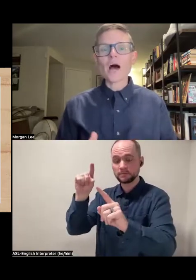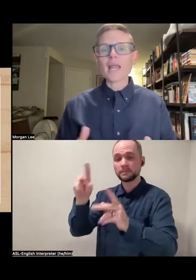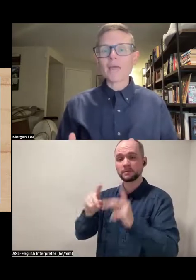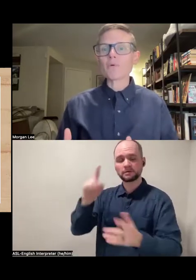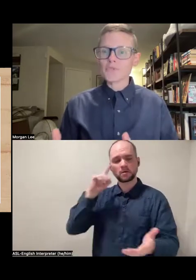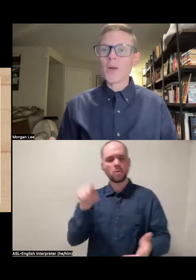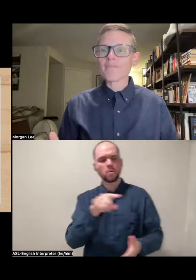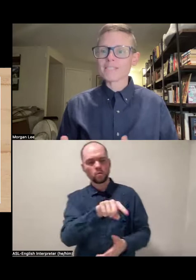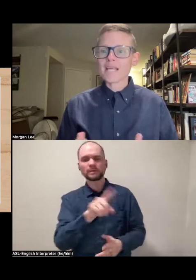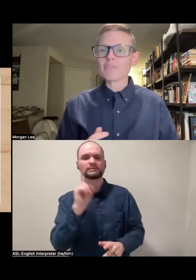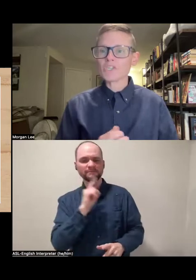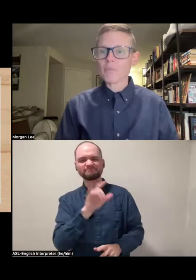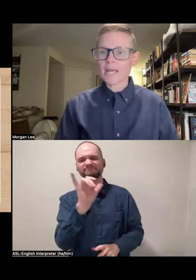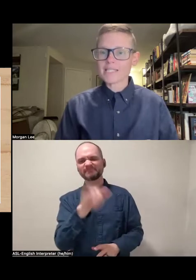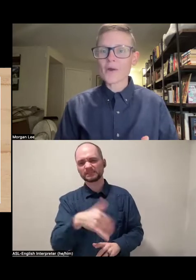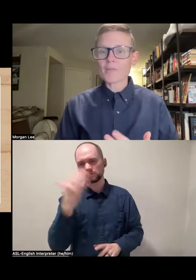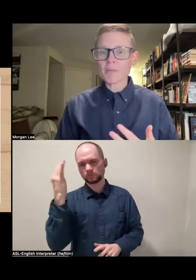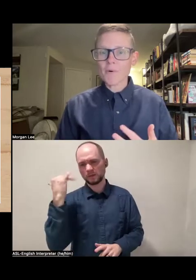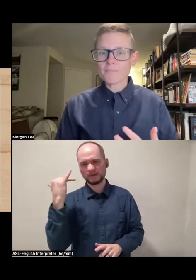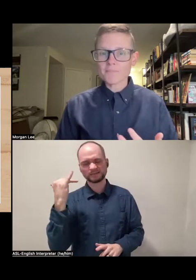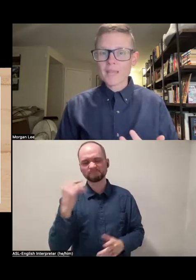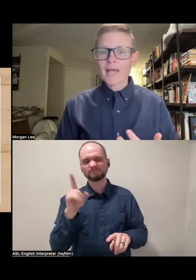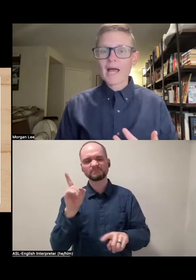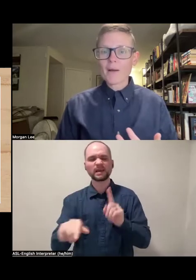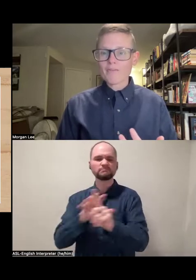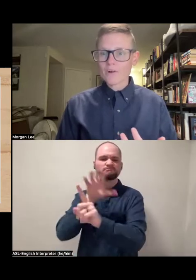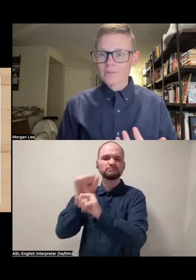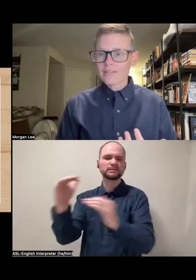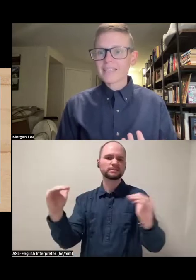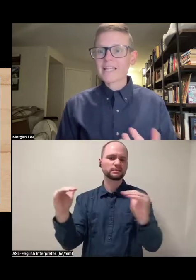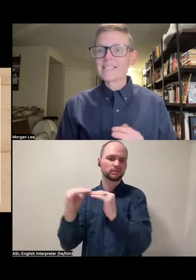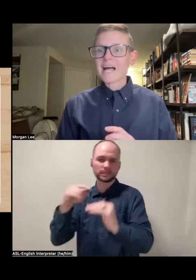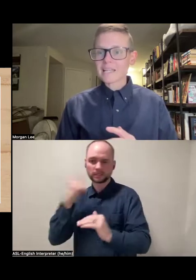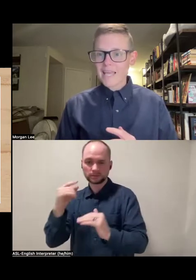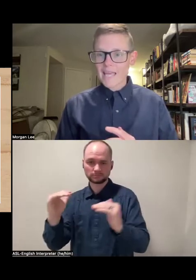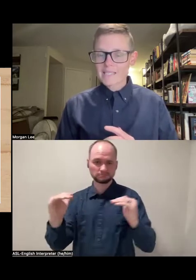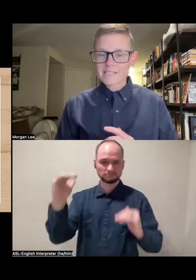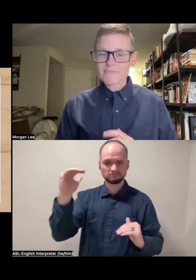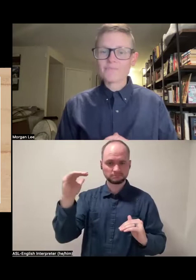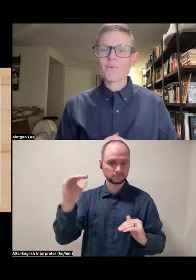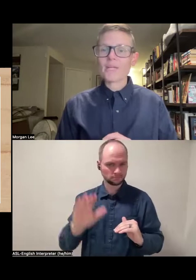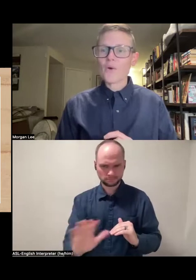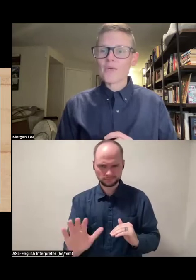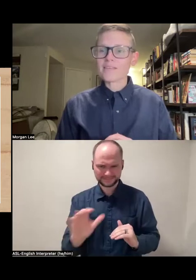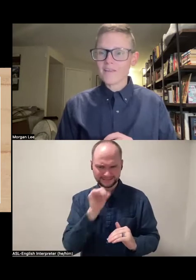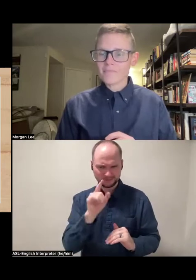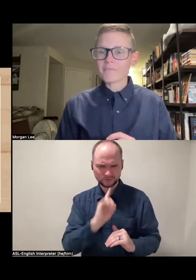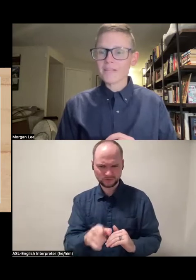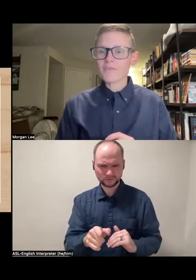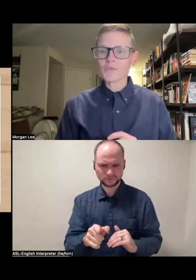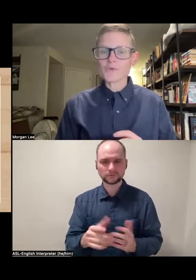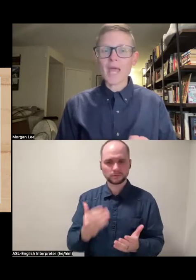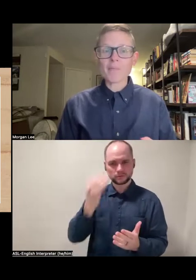are not able to have the same achievement as hearing people. However, That is not the case. We know that